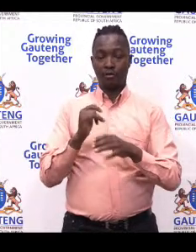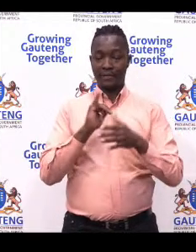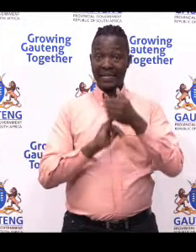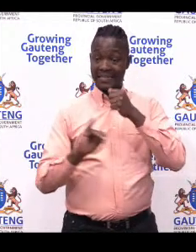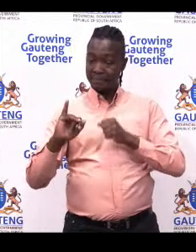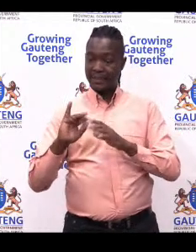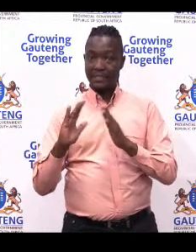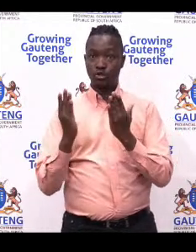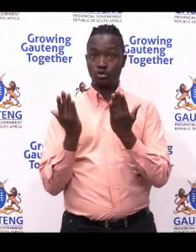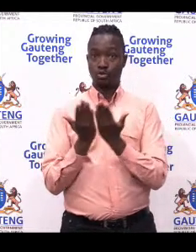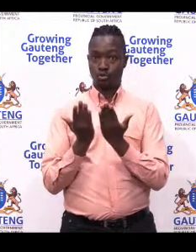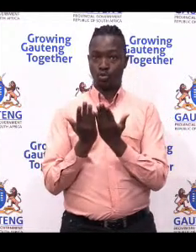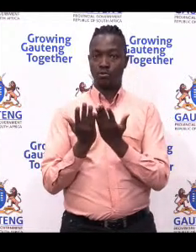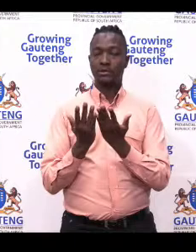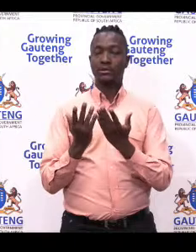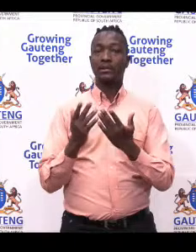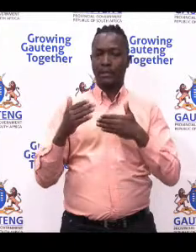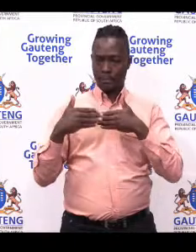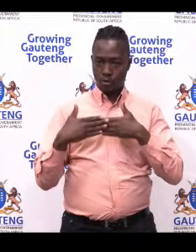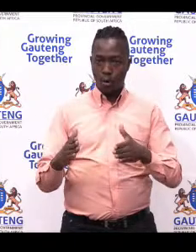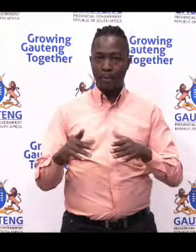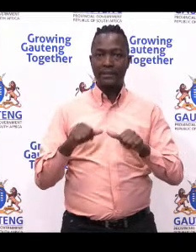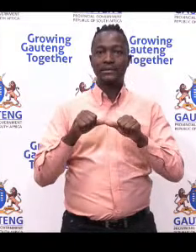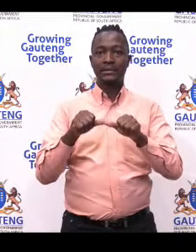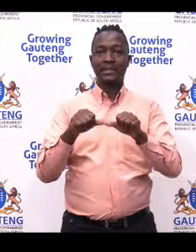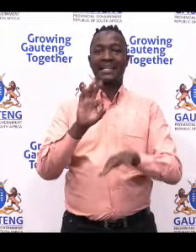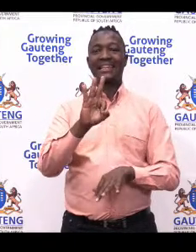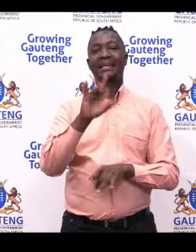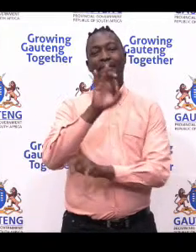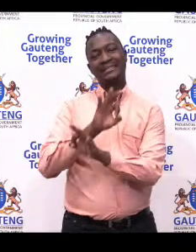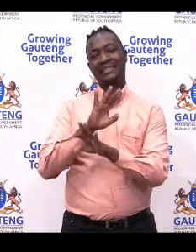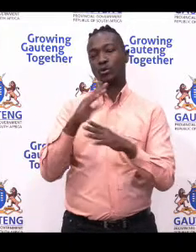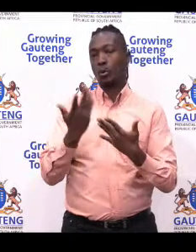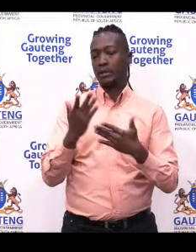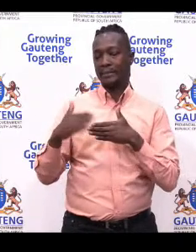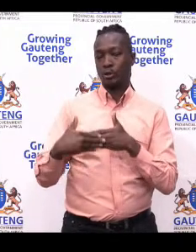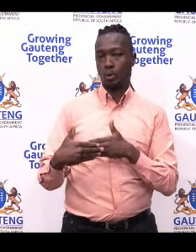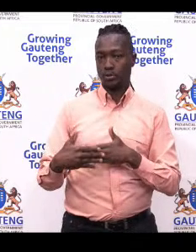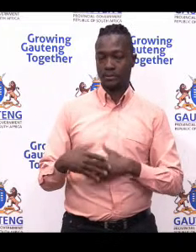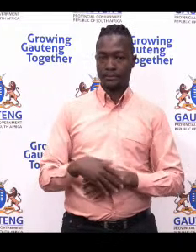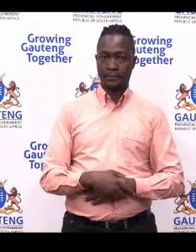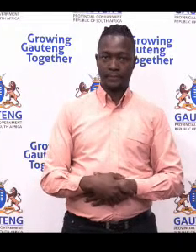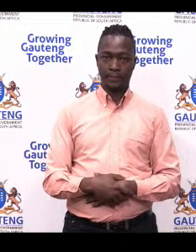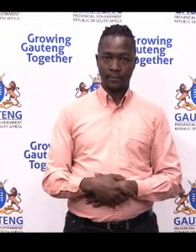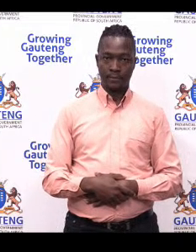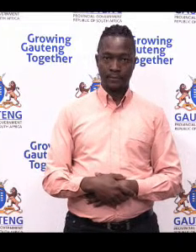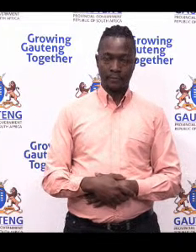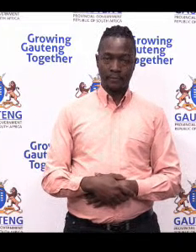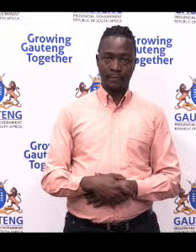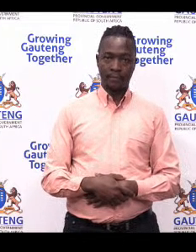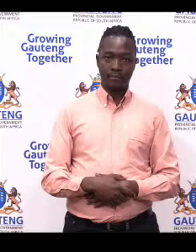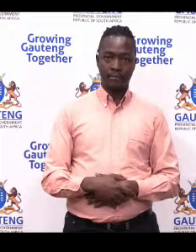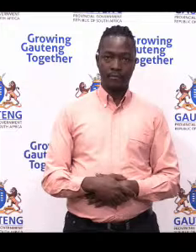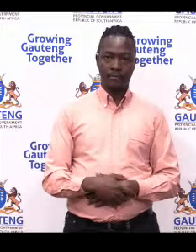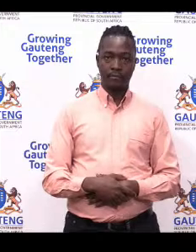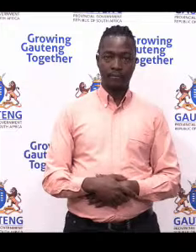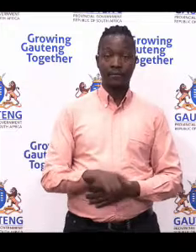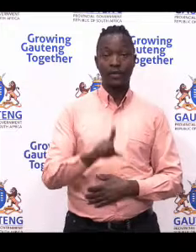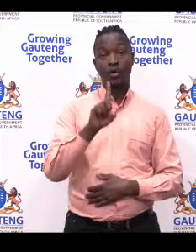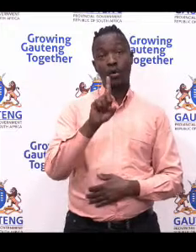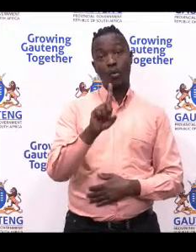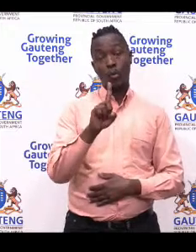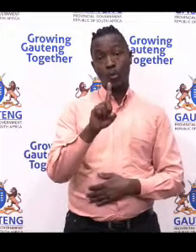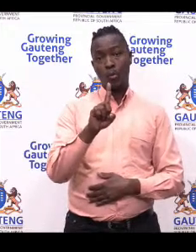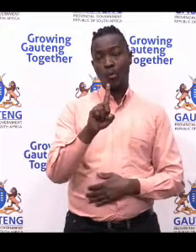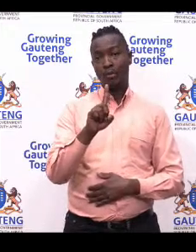schools in the province had remained open. Only 3% of those had been closed. One of the elements that